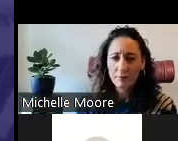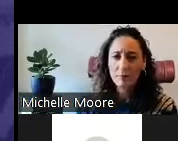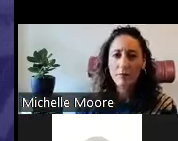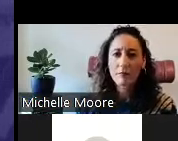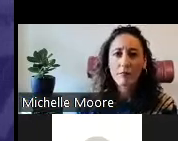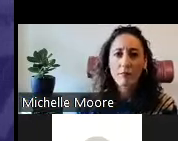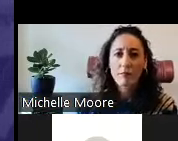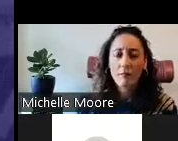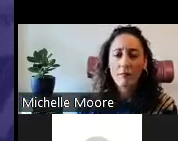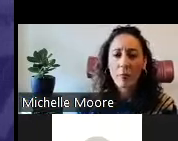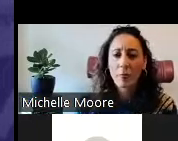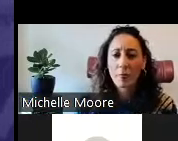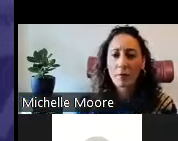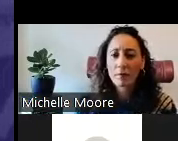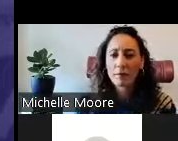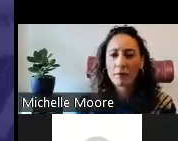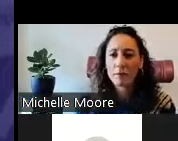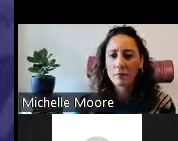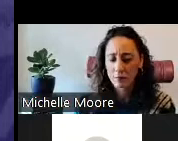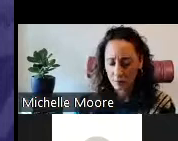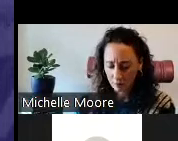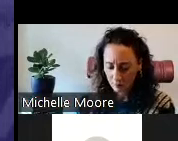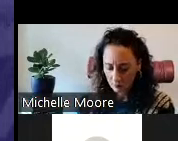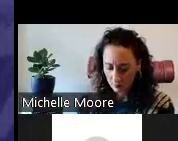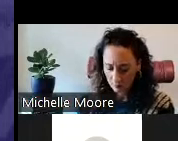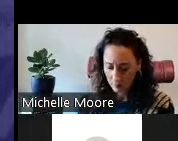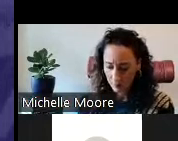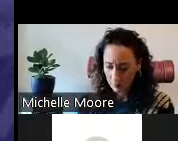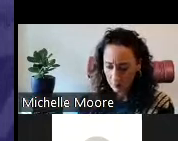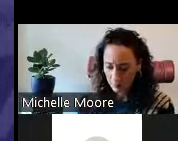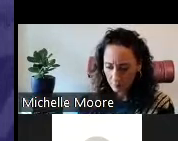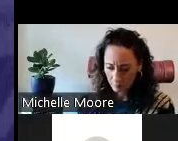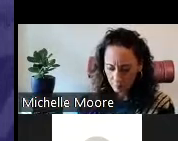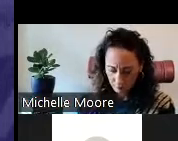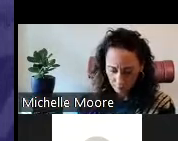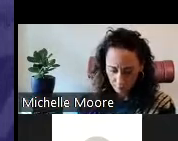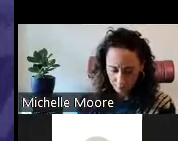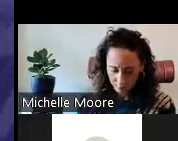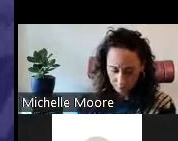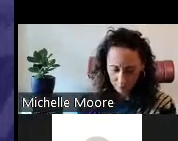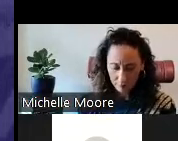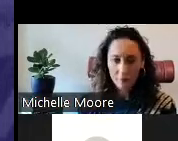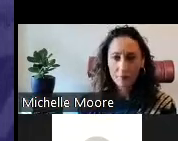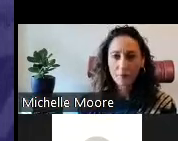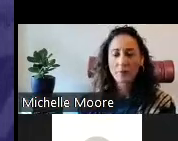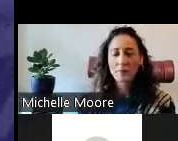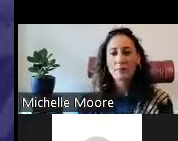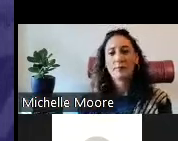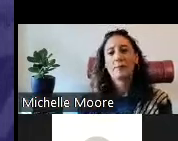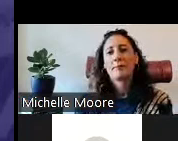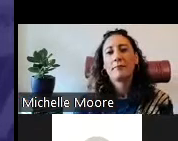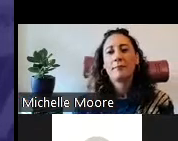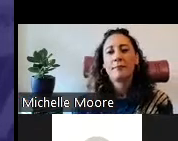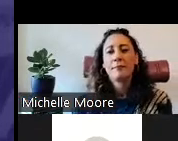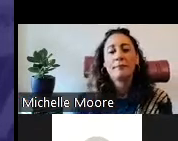Today, we will be speaking to many esteemed panelists around the subject of race equality and the state of the sector. We